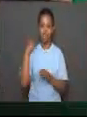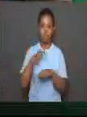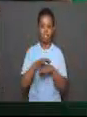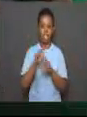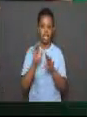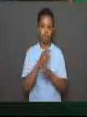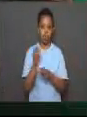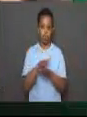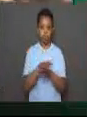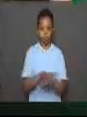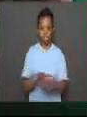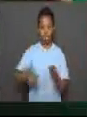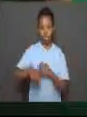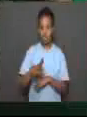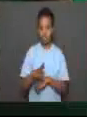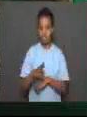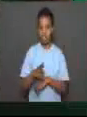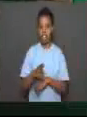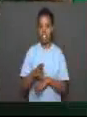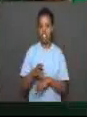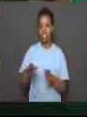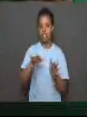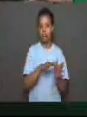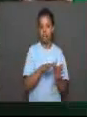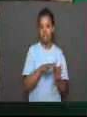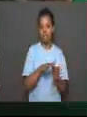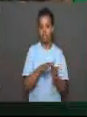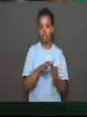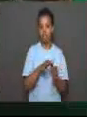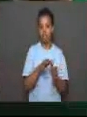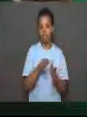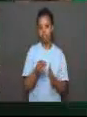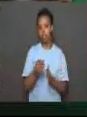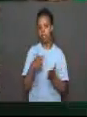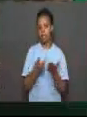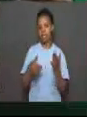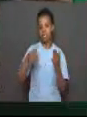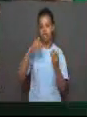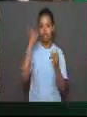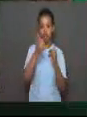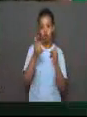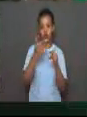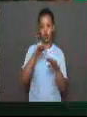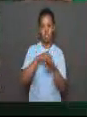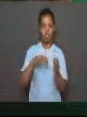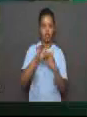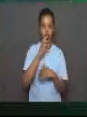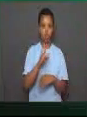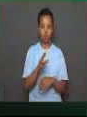and plants such as seaweed can be found in the bottom area of the